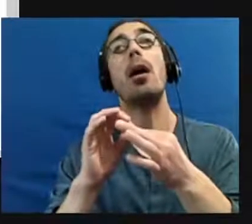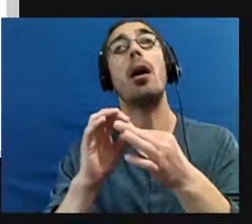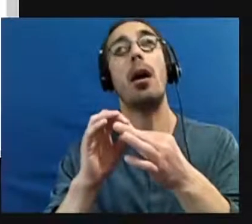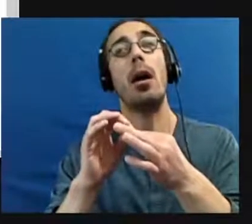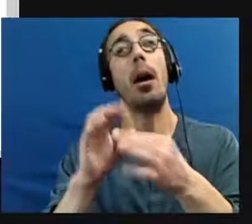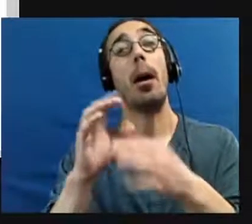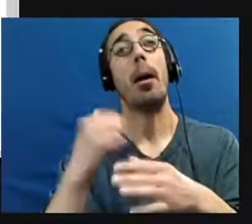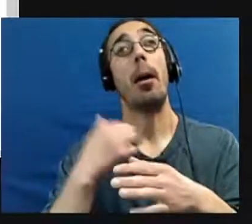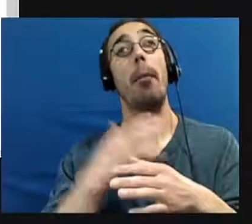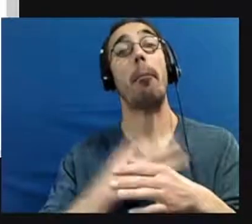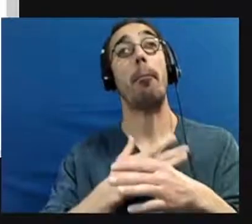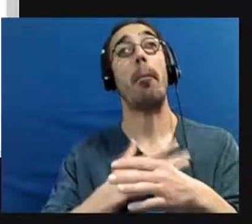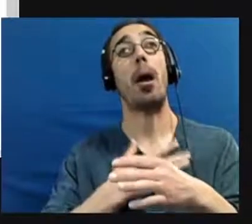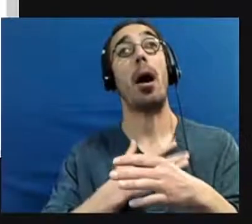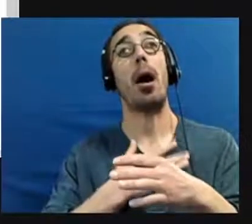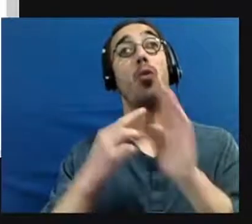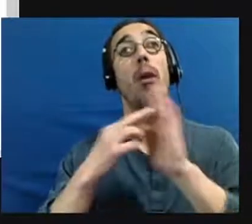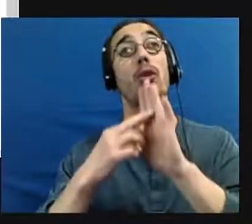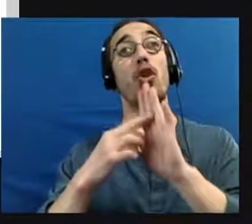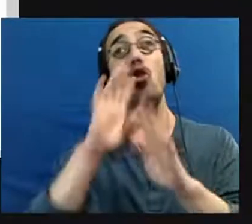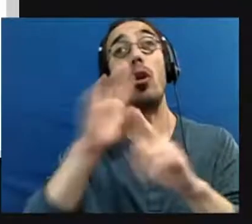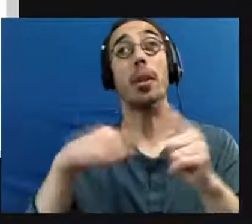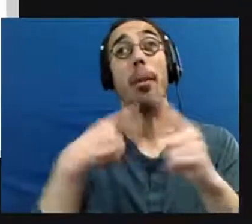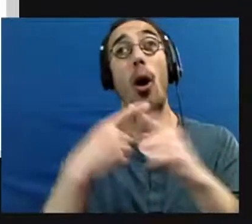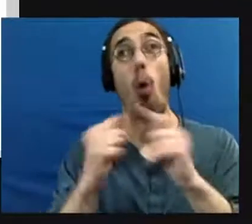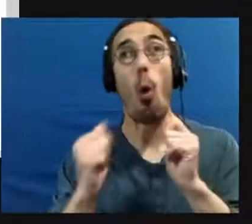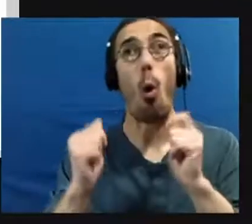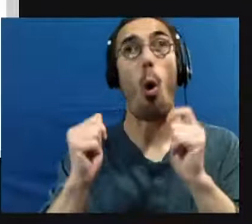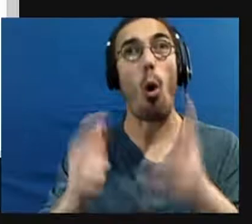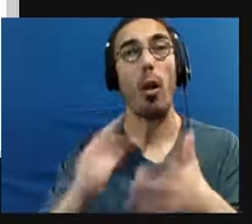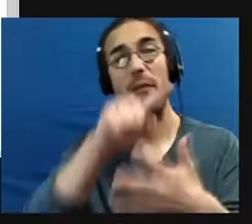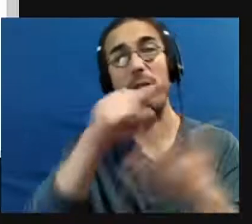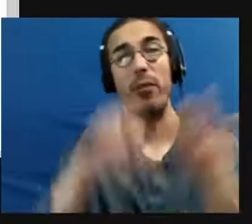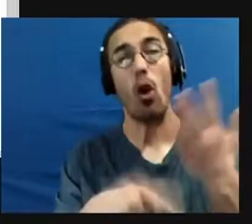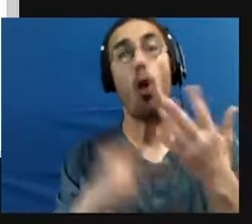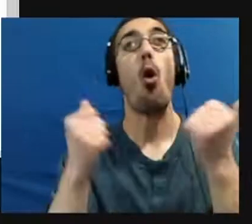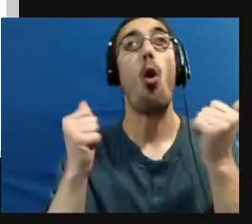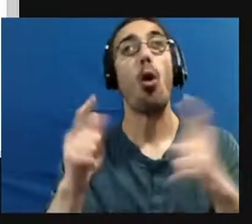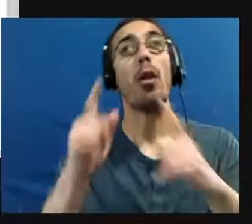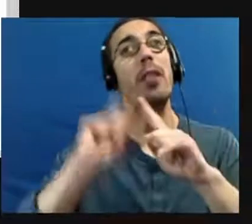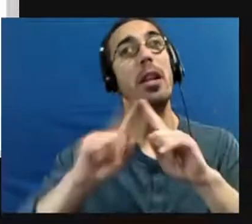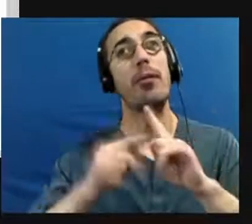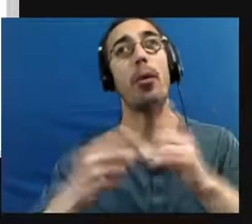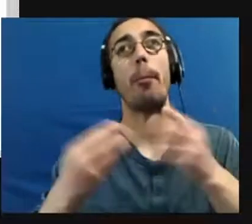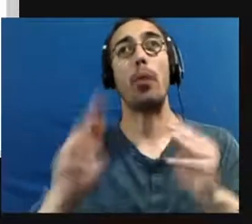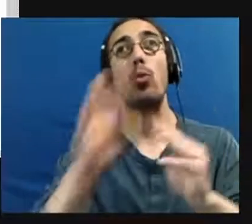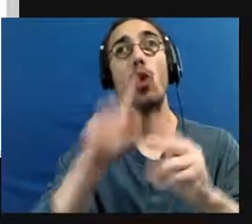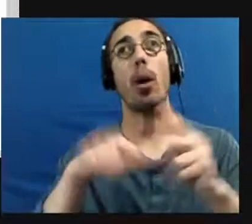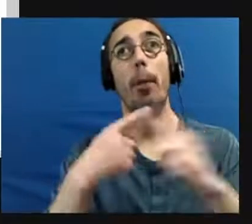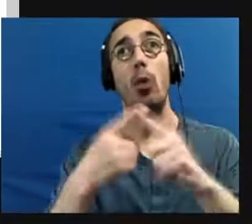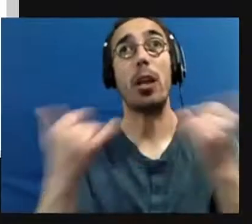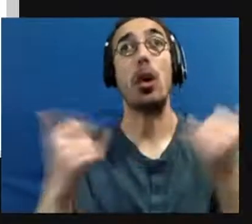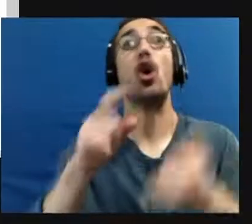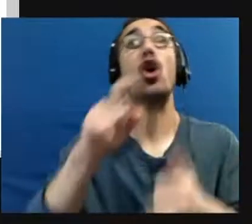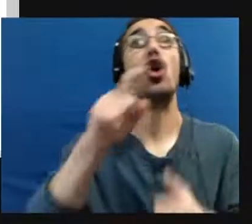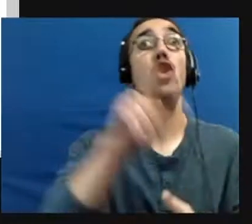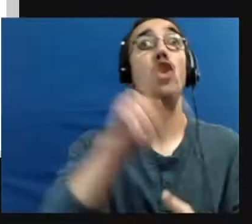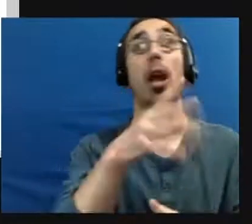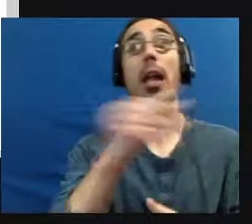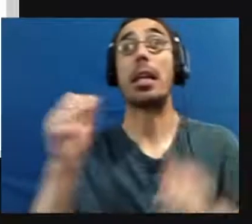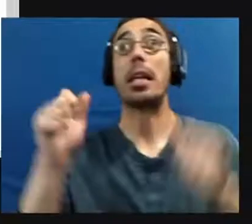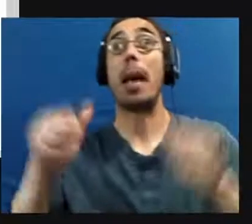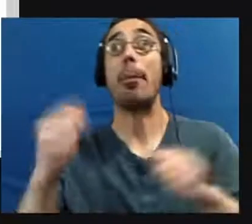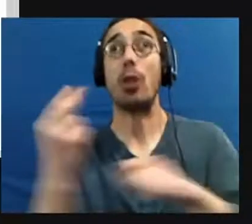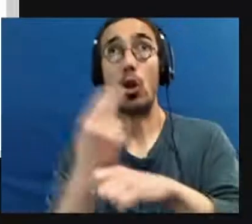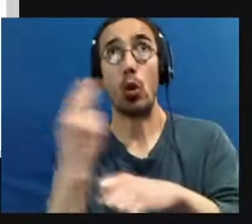about all of it. And so all of the methods that we're talking about today can and should be used to support any